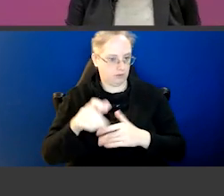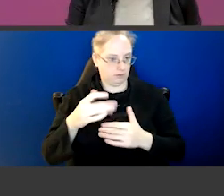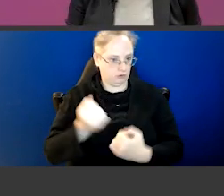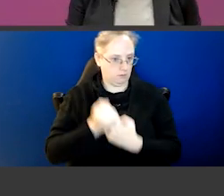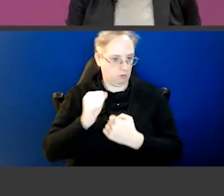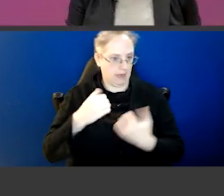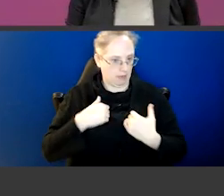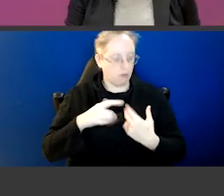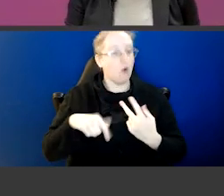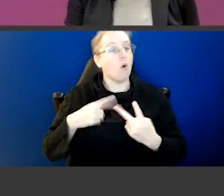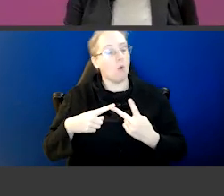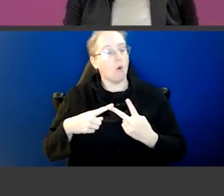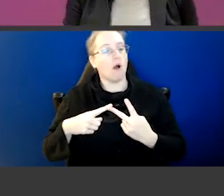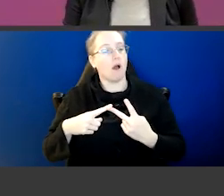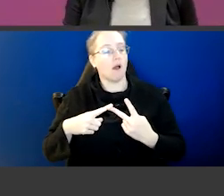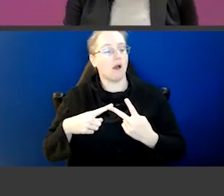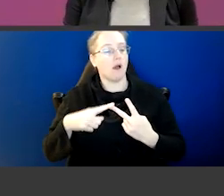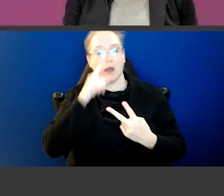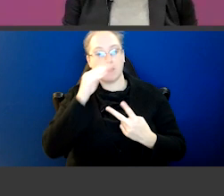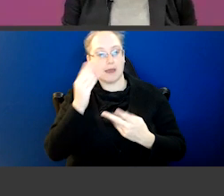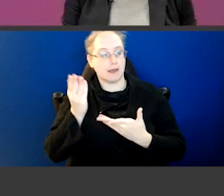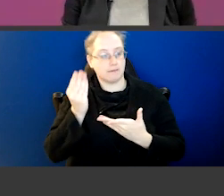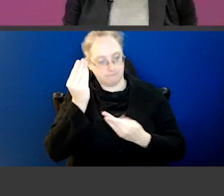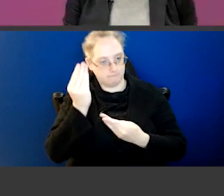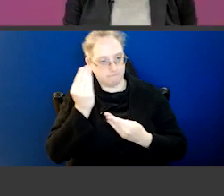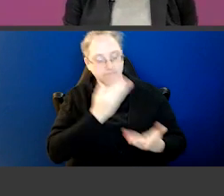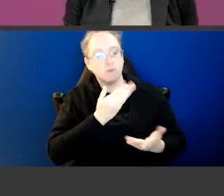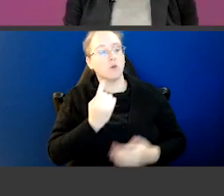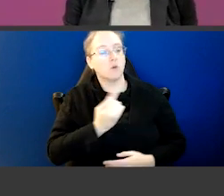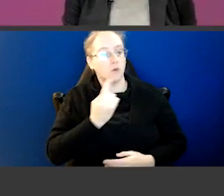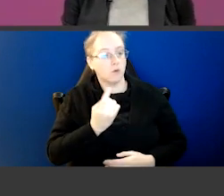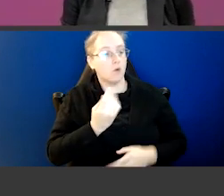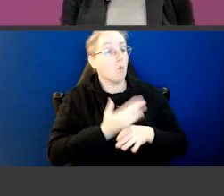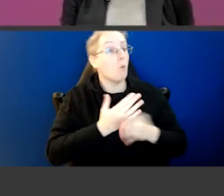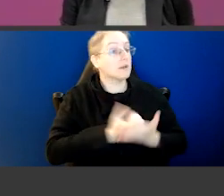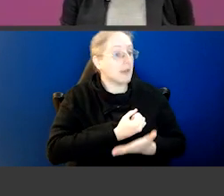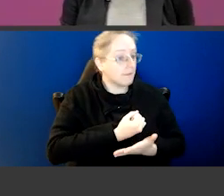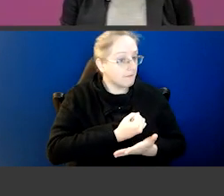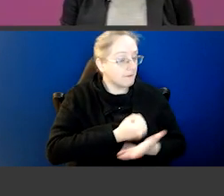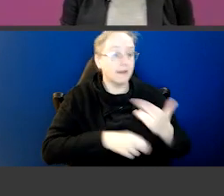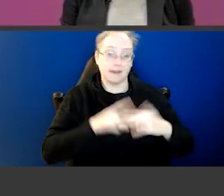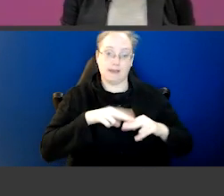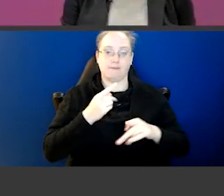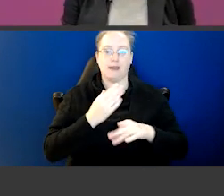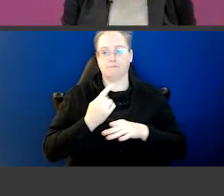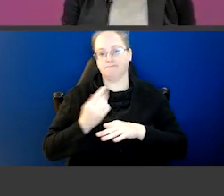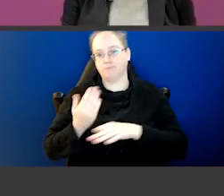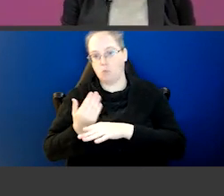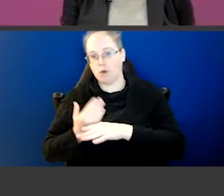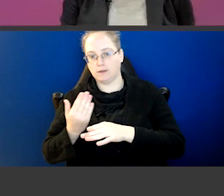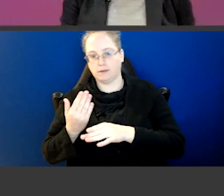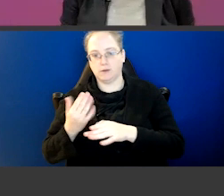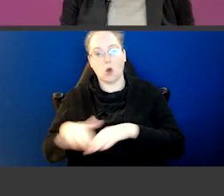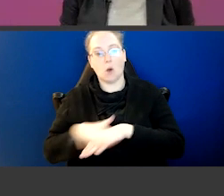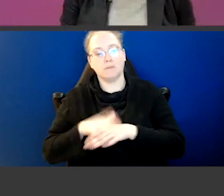they can bring the matters to the attention of WorkSafe if they're making a workers' compensation claim,